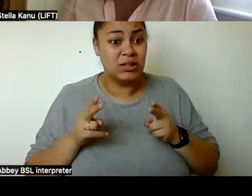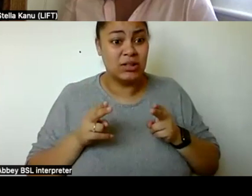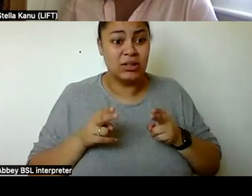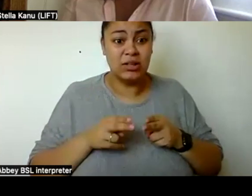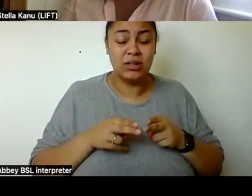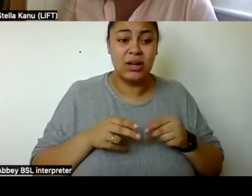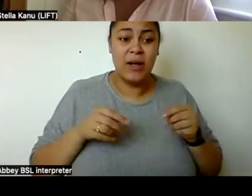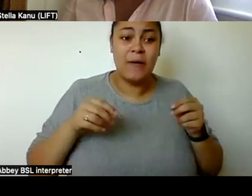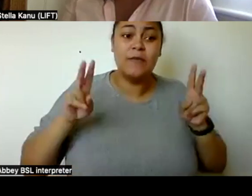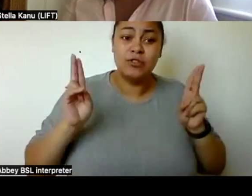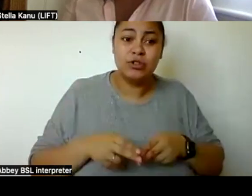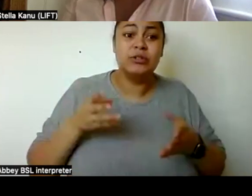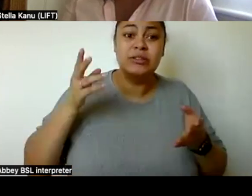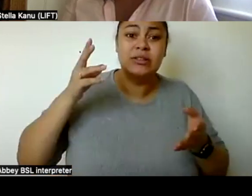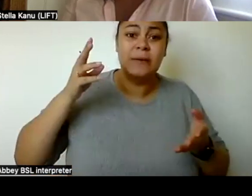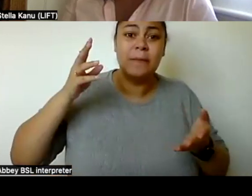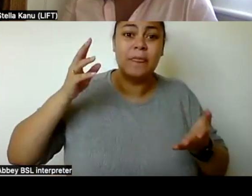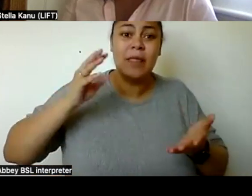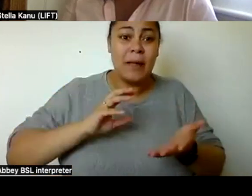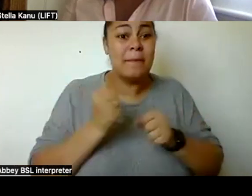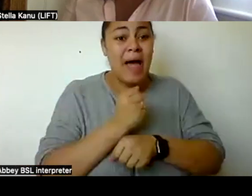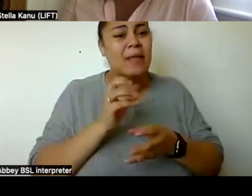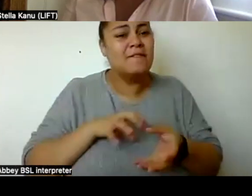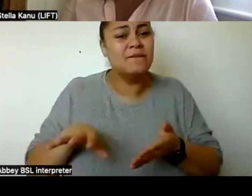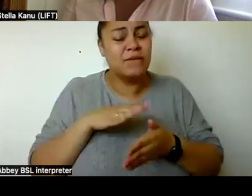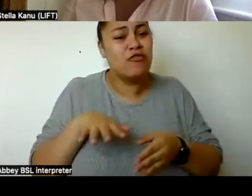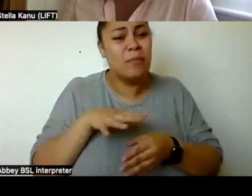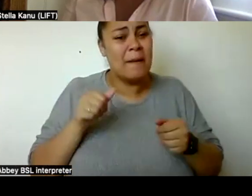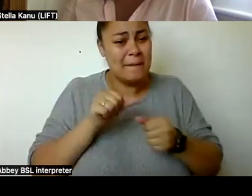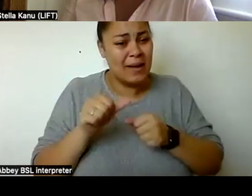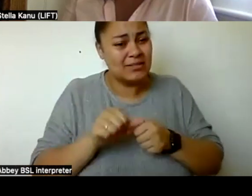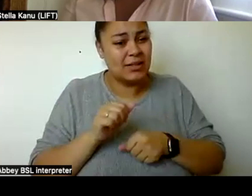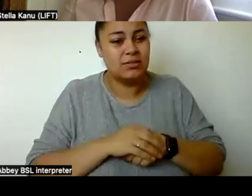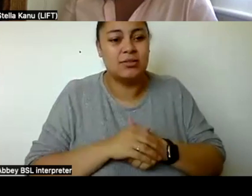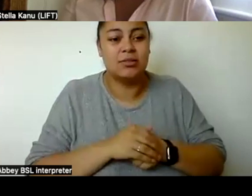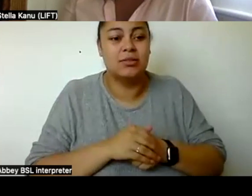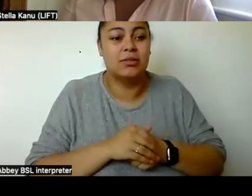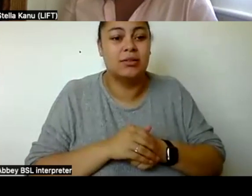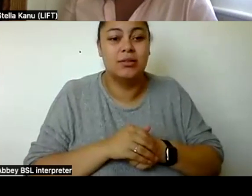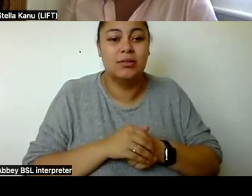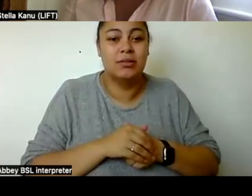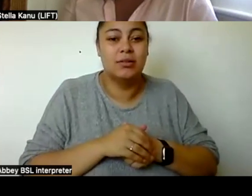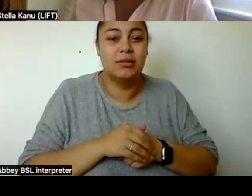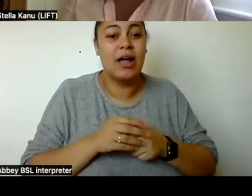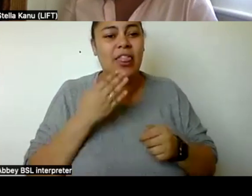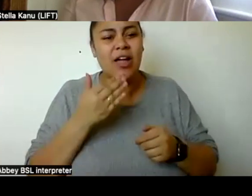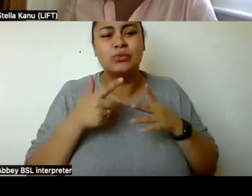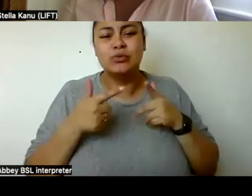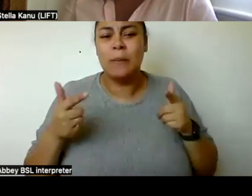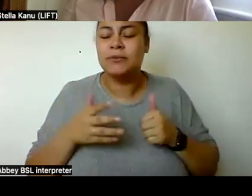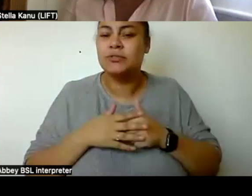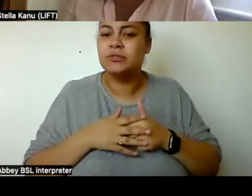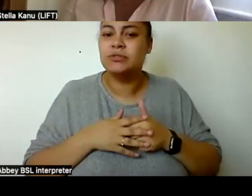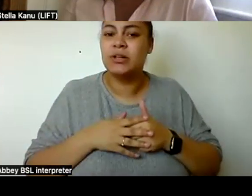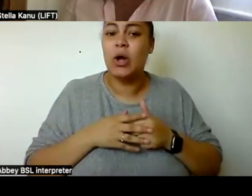energy, resource to making the environment better. Thank you so much. I just want to do a quick follow-up